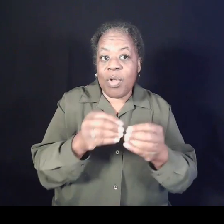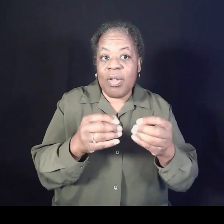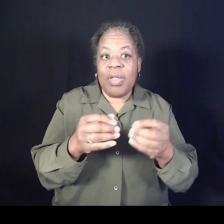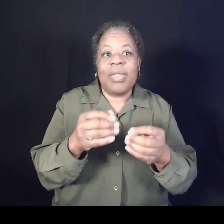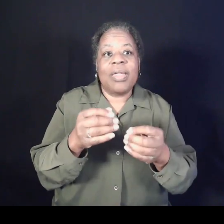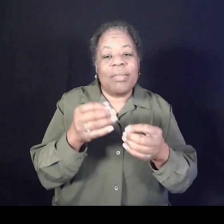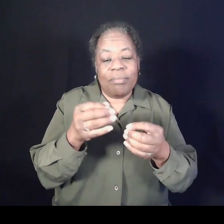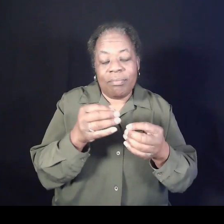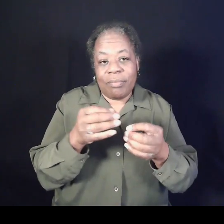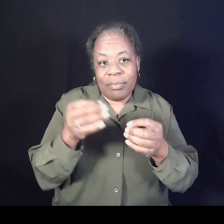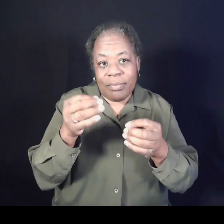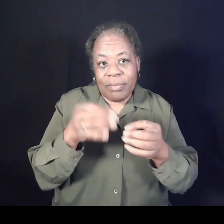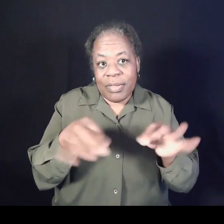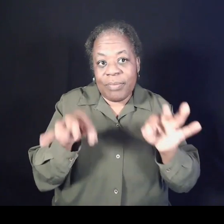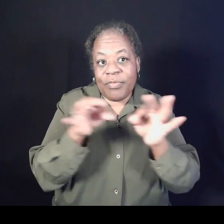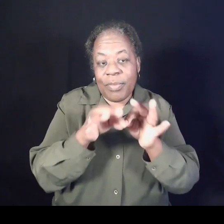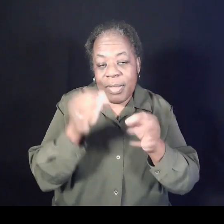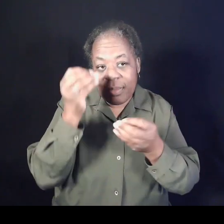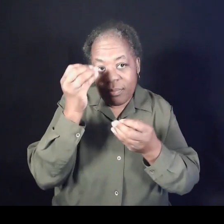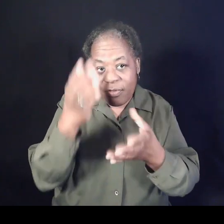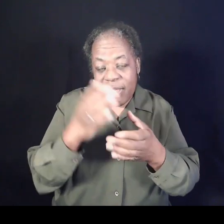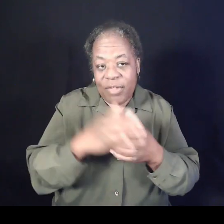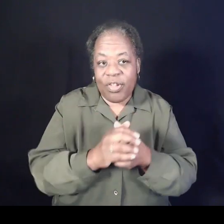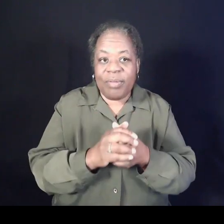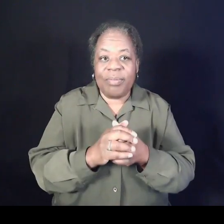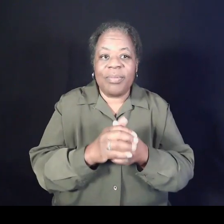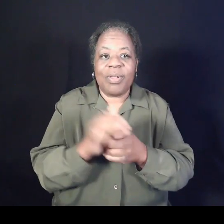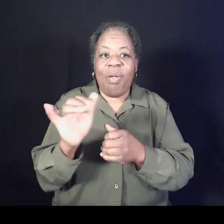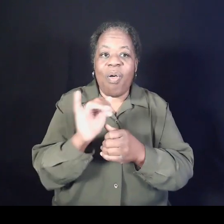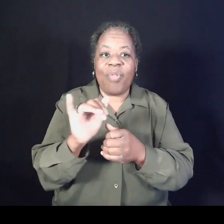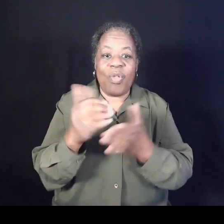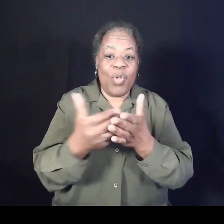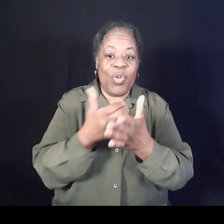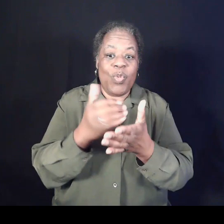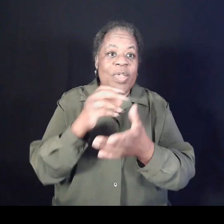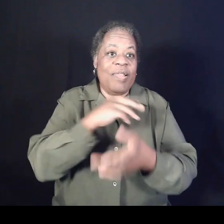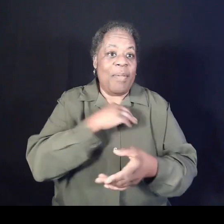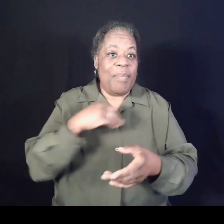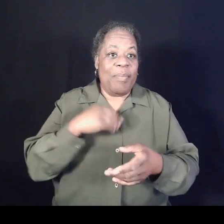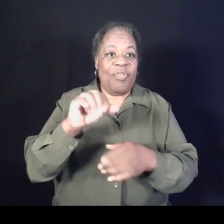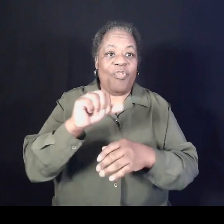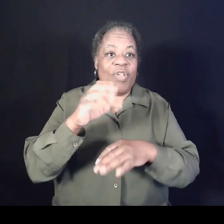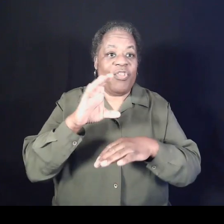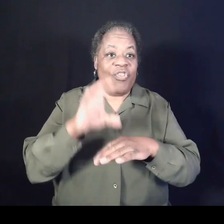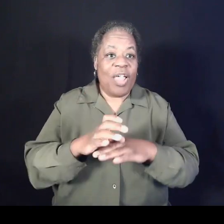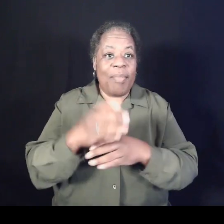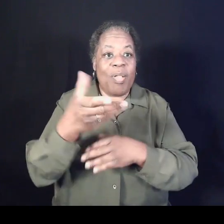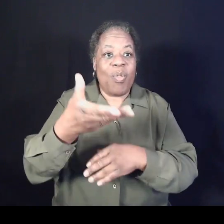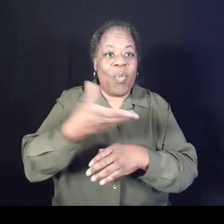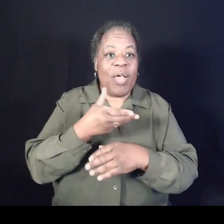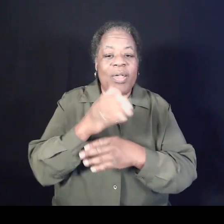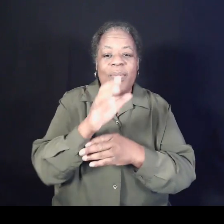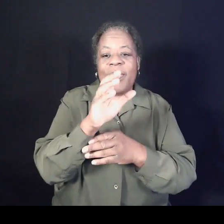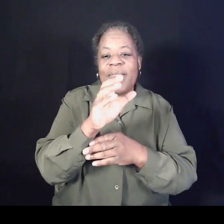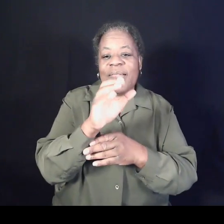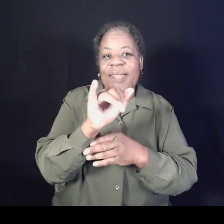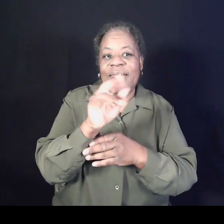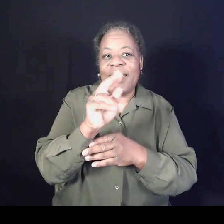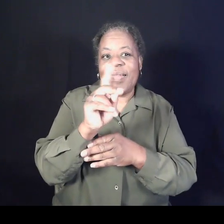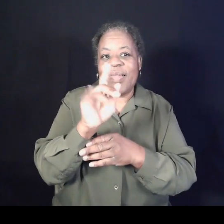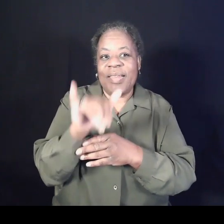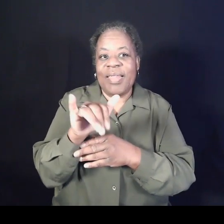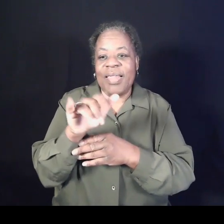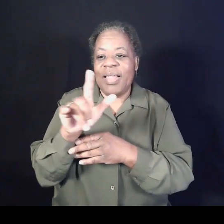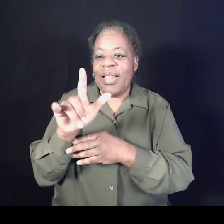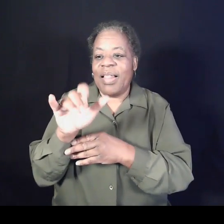also officially want to congratulate the newest members of Grace Chapel. In particular, I want to welcome Cindy and Lexi to membership in